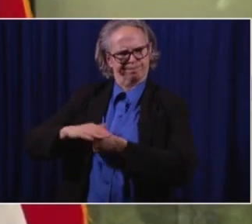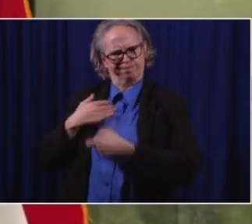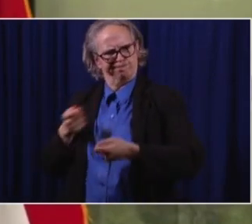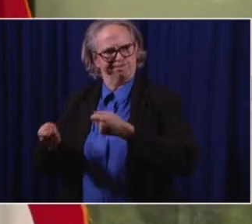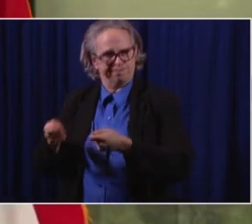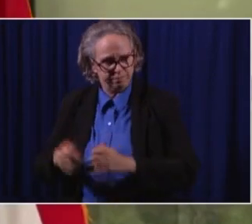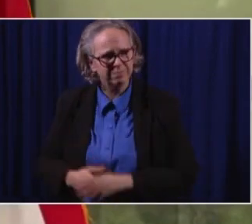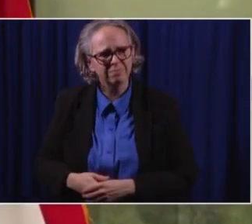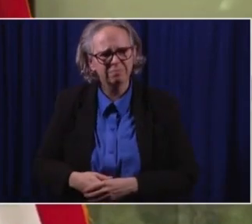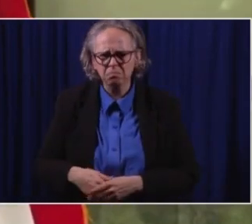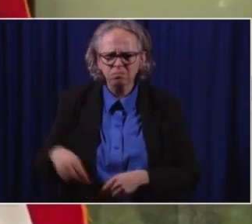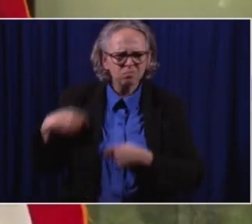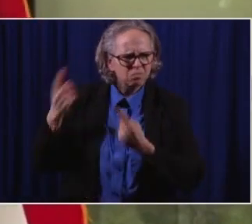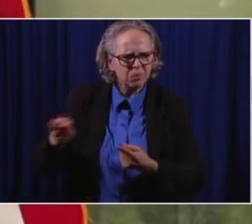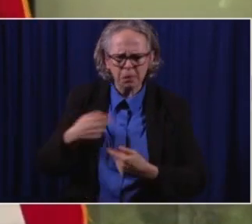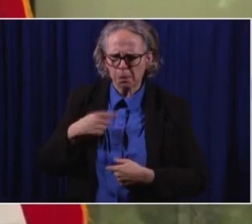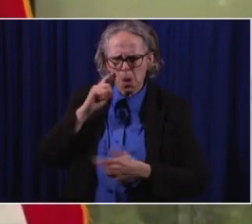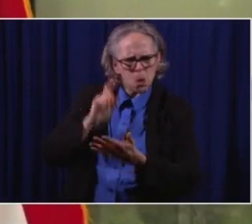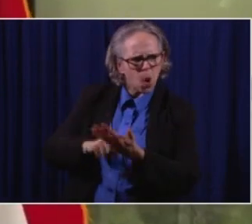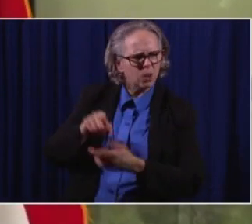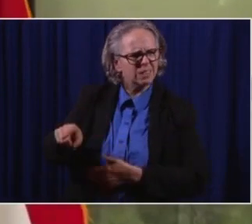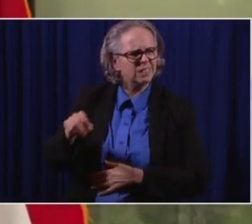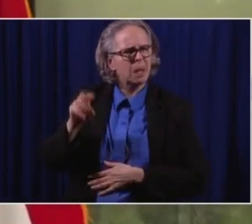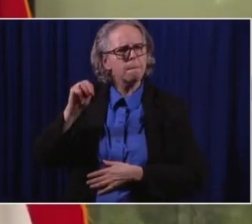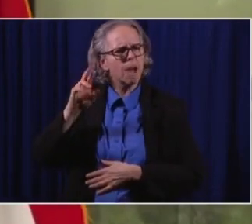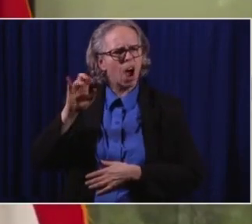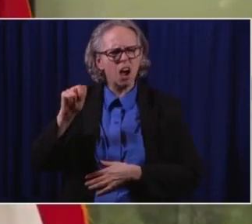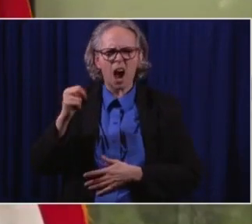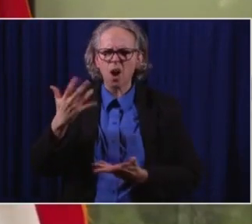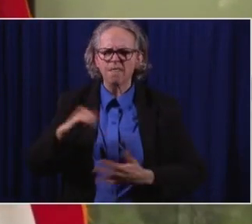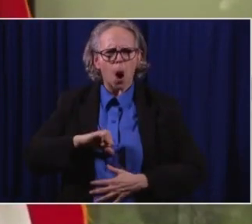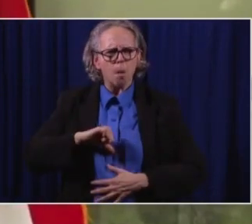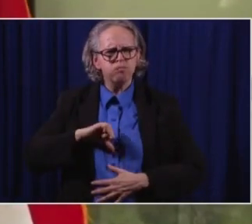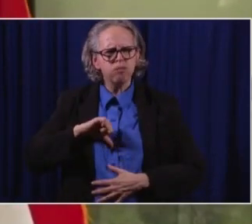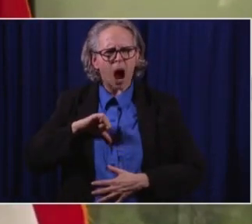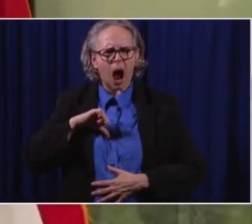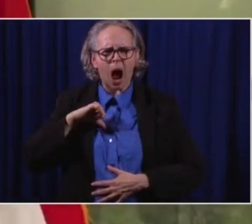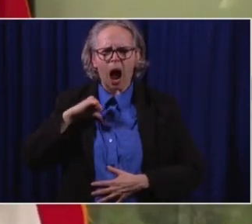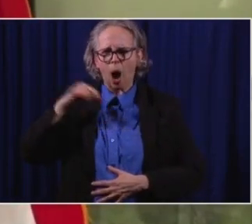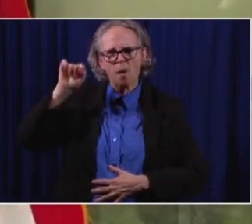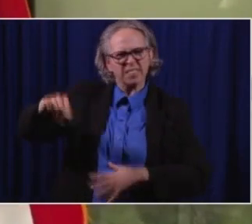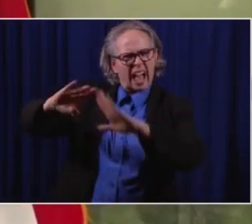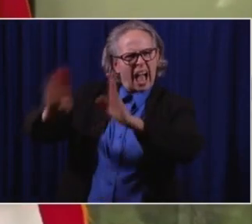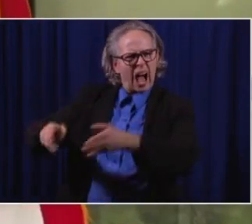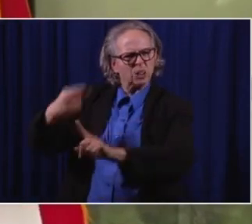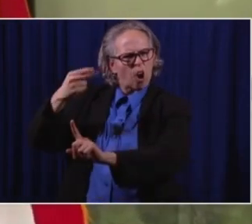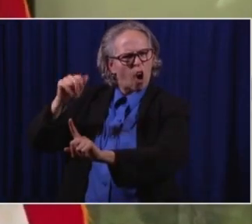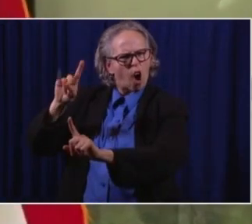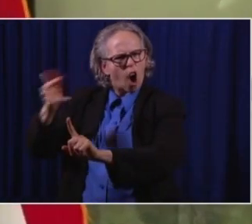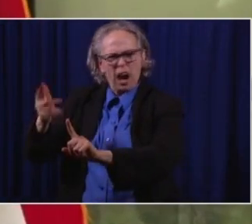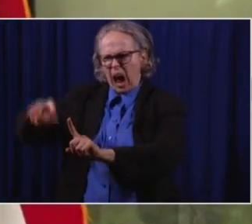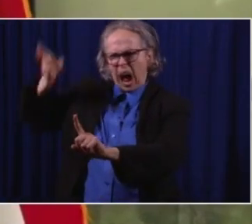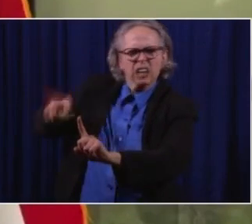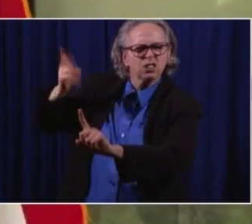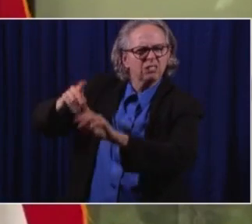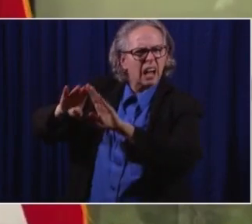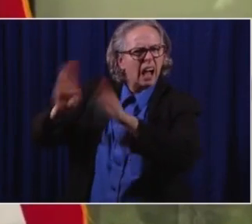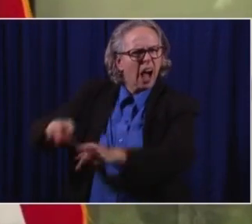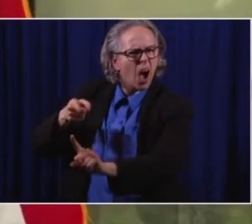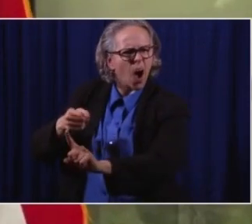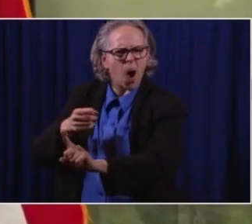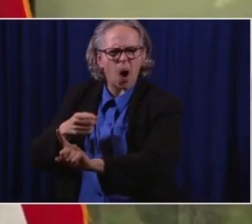the dedication and the pride that people in Marion have in this home, in this history, and in Warren